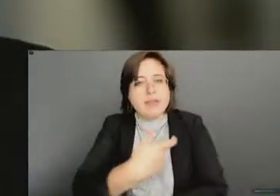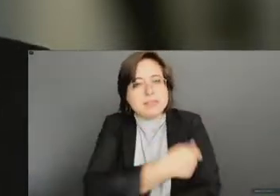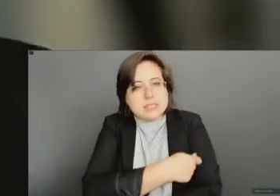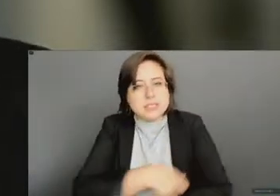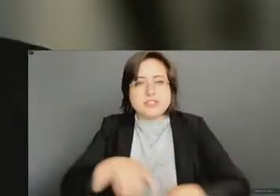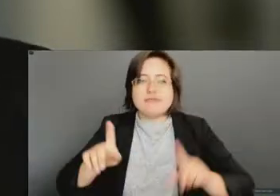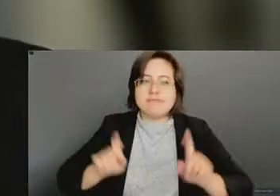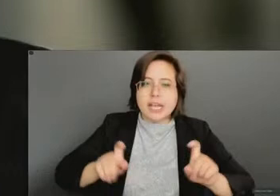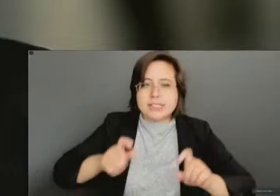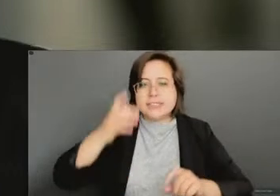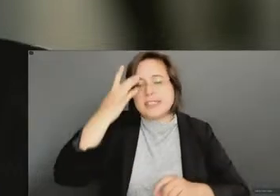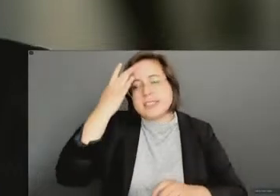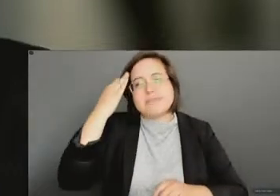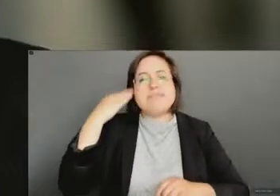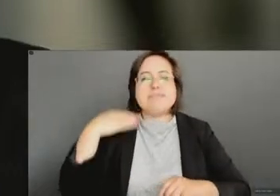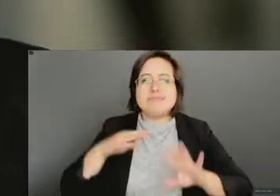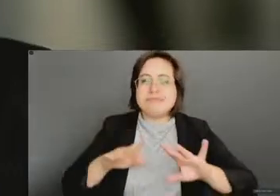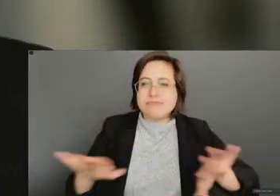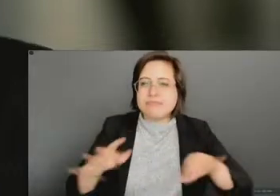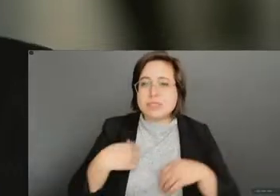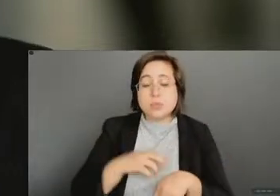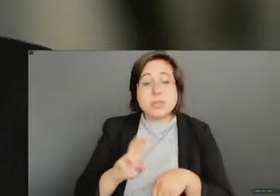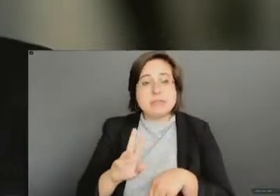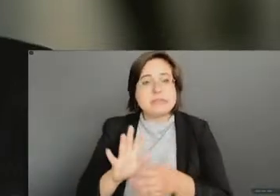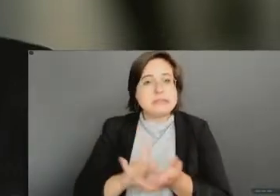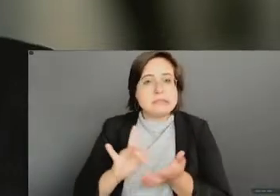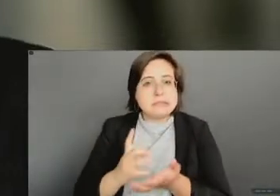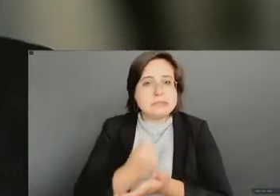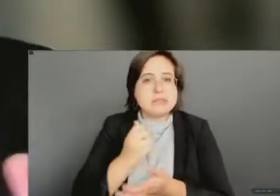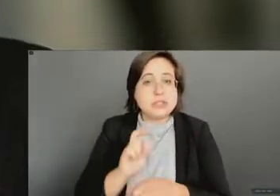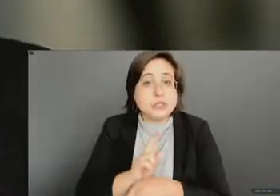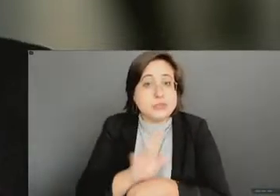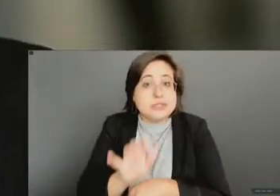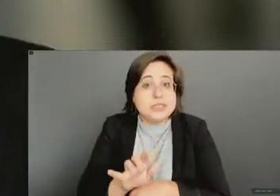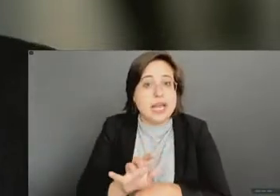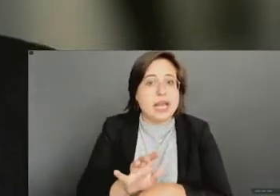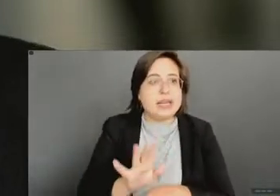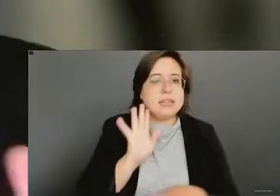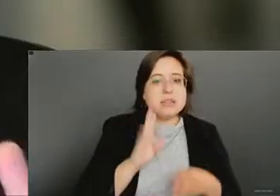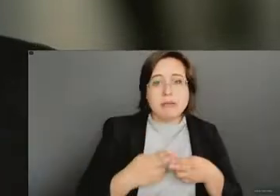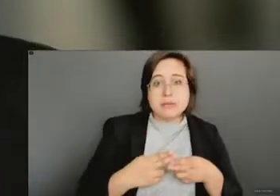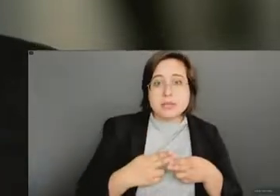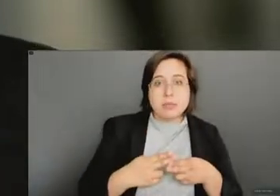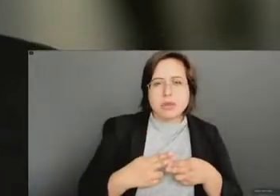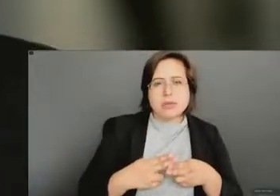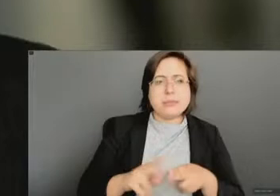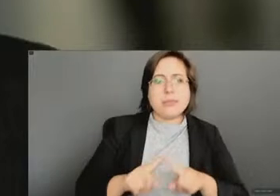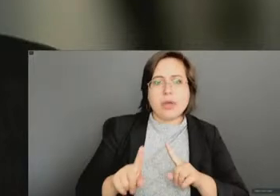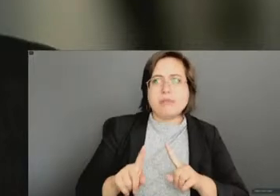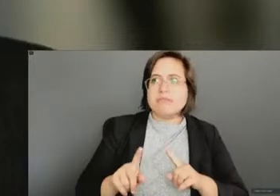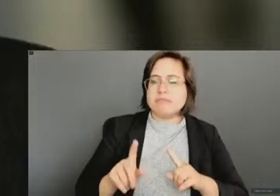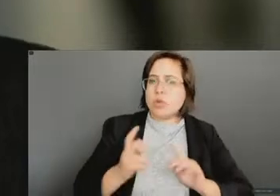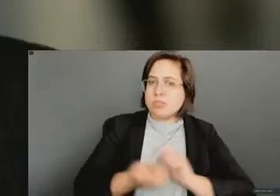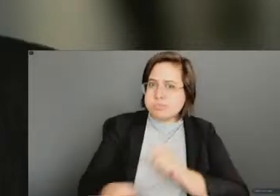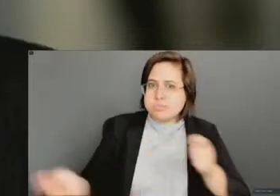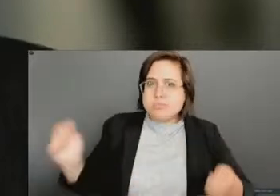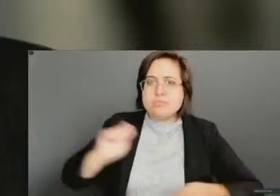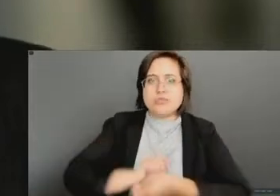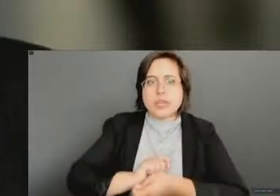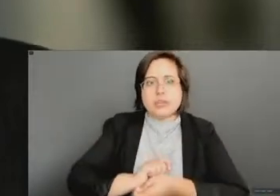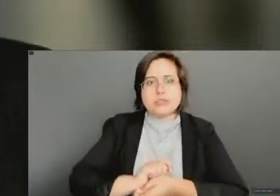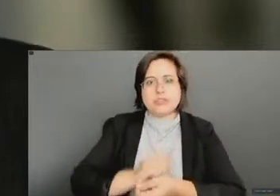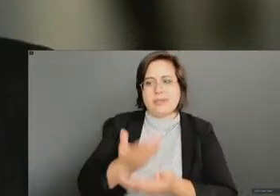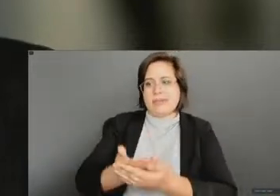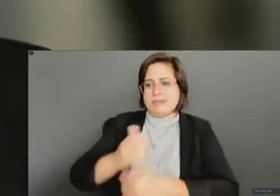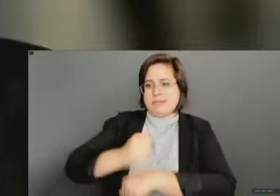testing. And so we have to use that involvement, not as a fleeting salve, but as a way to turn the page and bring evidence-based